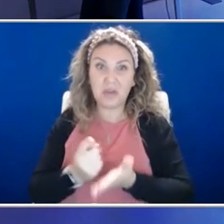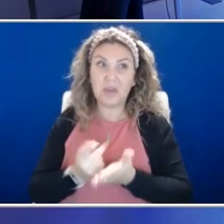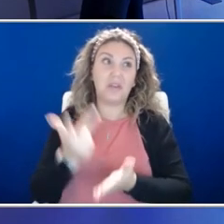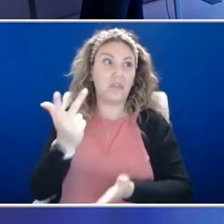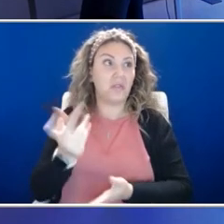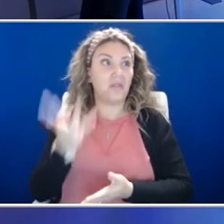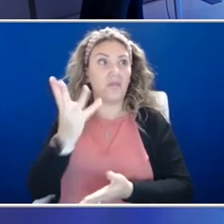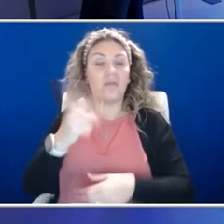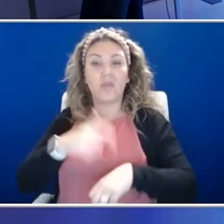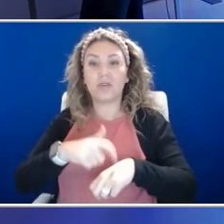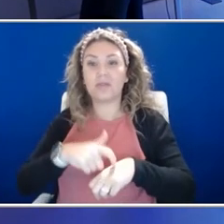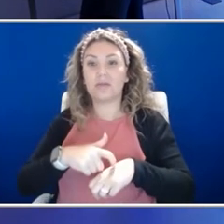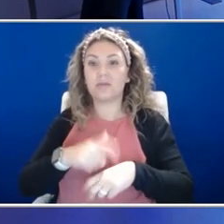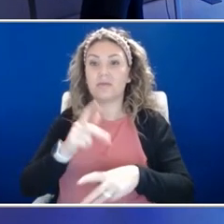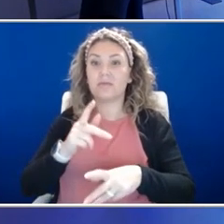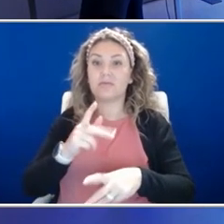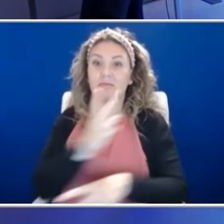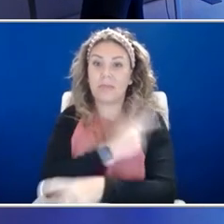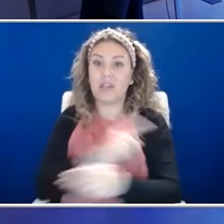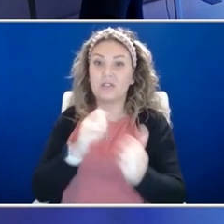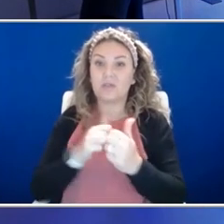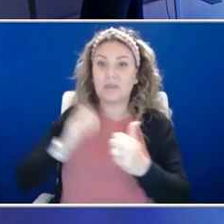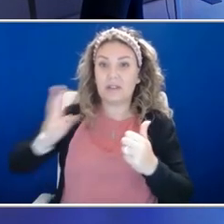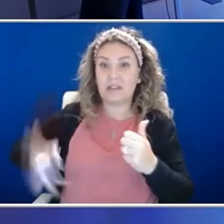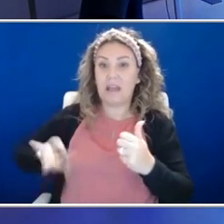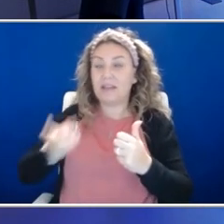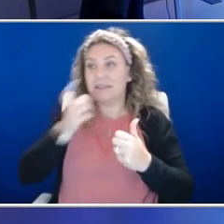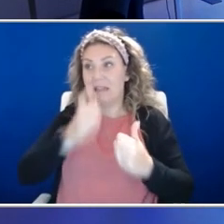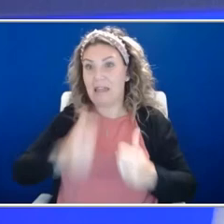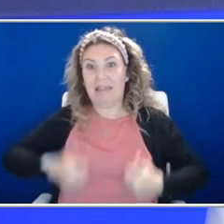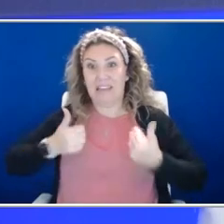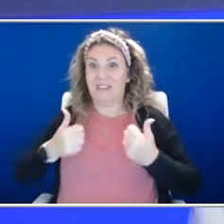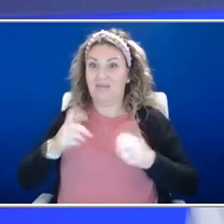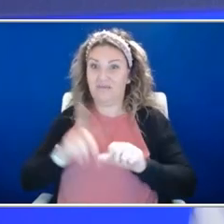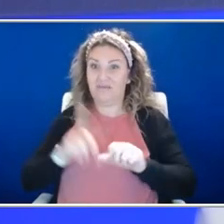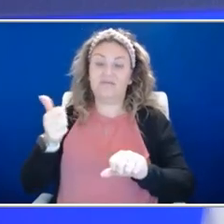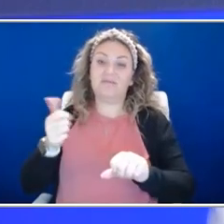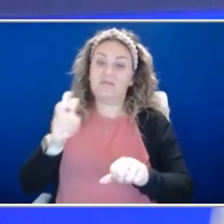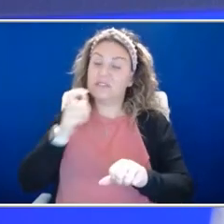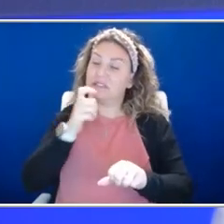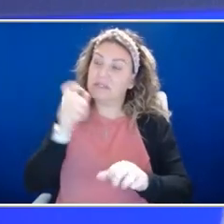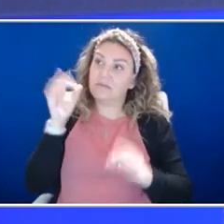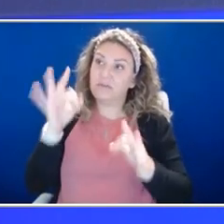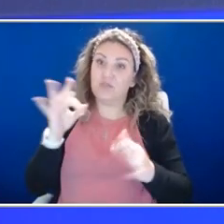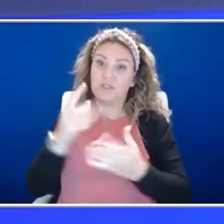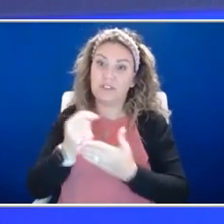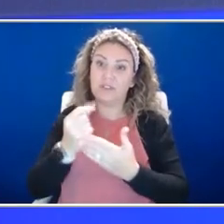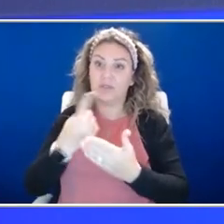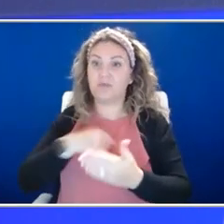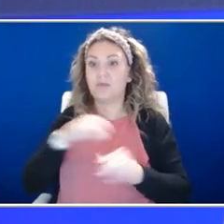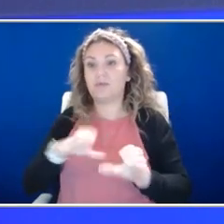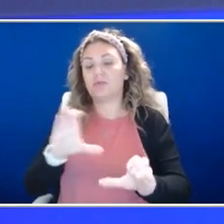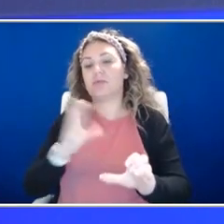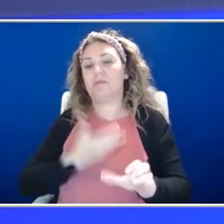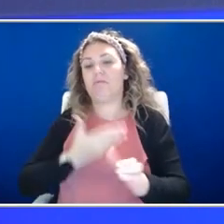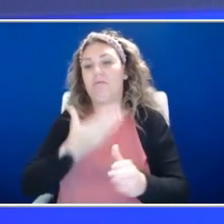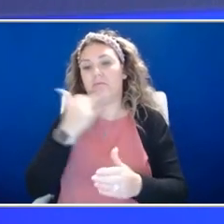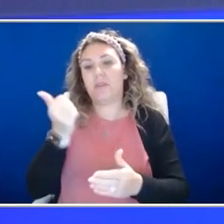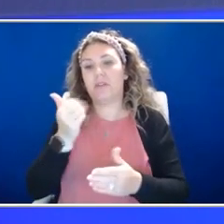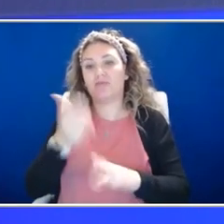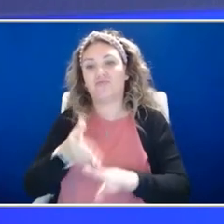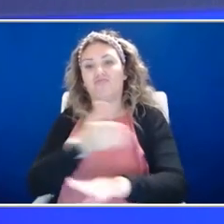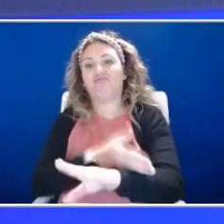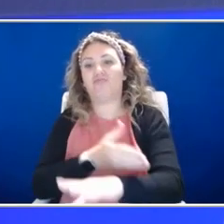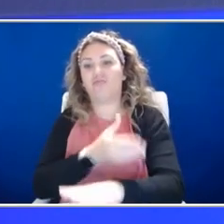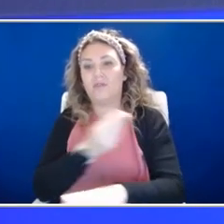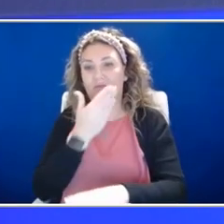dialysis don't live that long. Yeah, it's an imperfect therapy, and we're doing our best to improve it and develop better forms